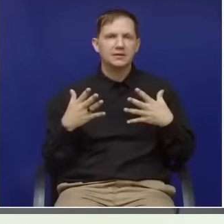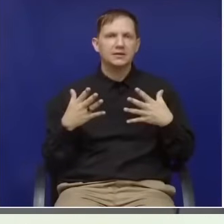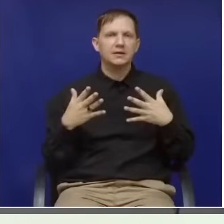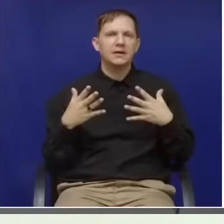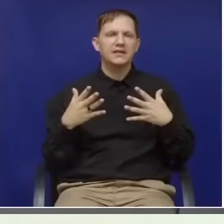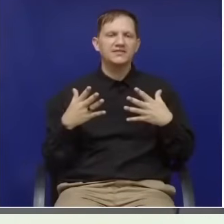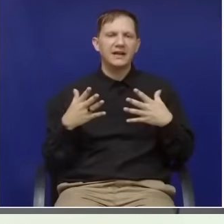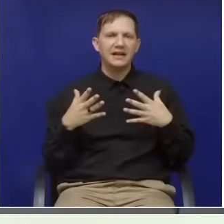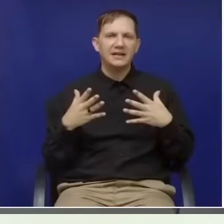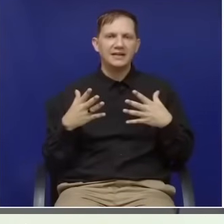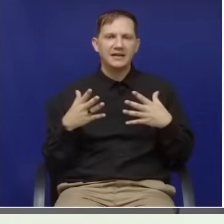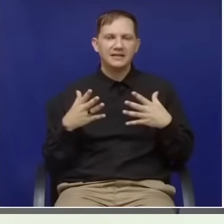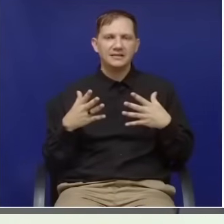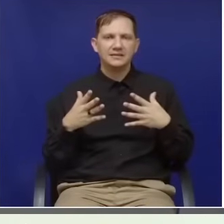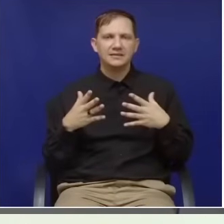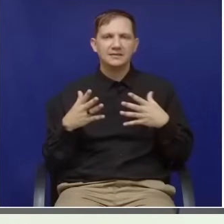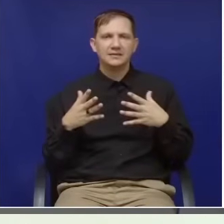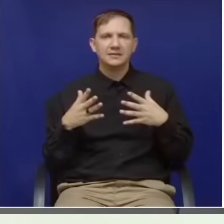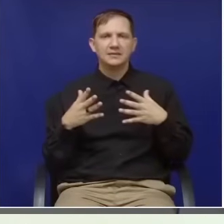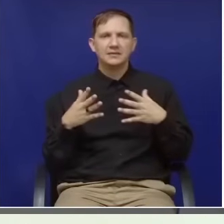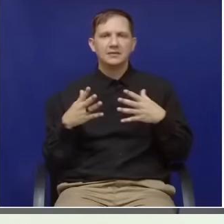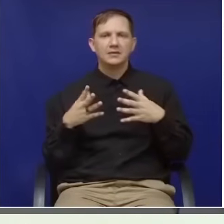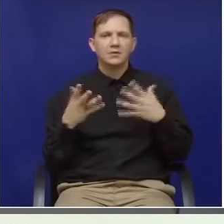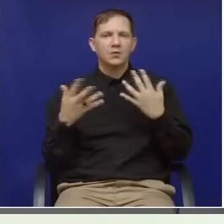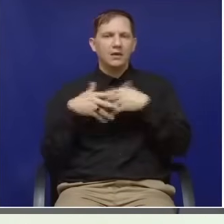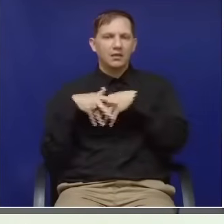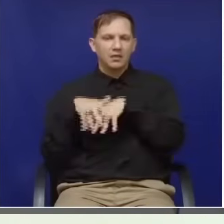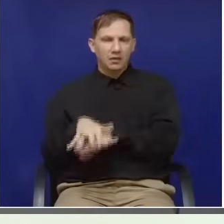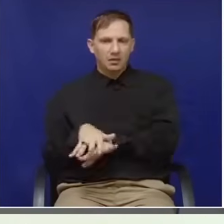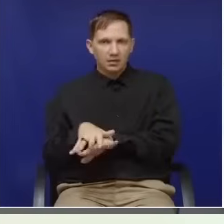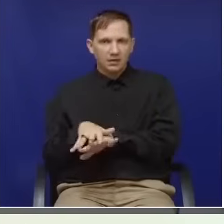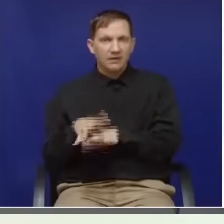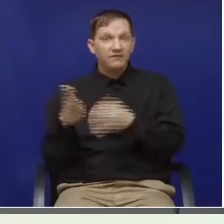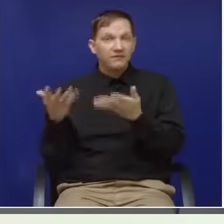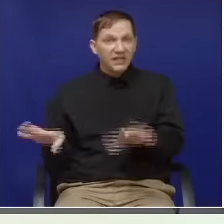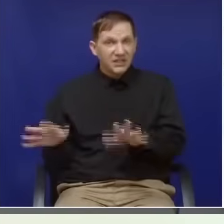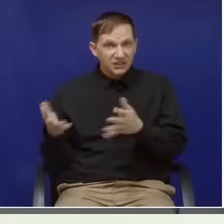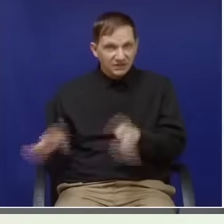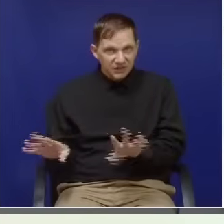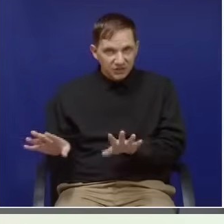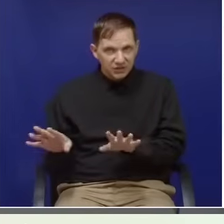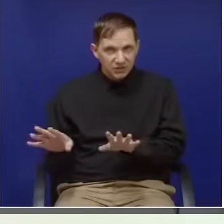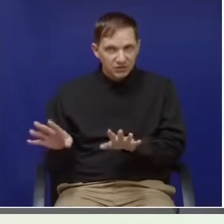siyifakileyo yile ye-civil cases. So aluntu xa luthi kuthi